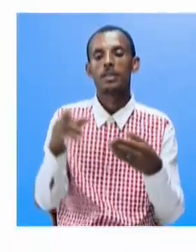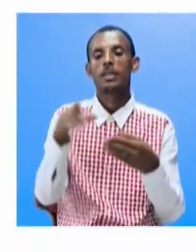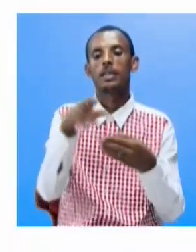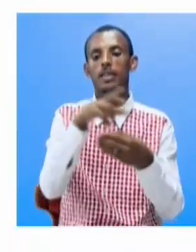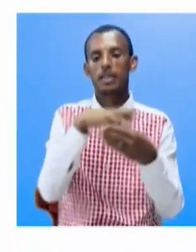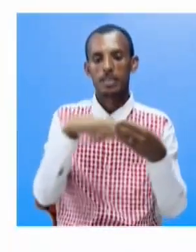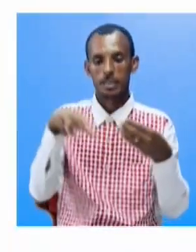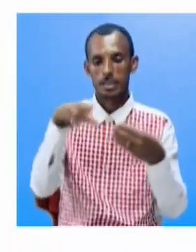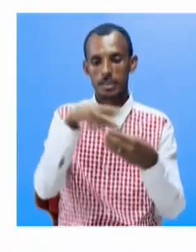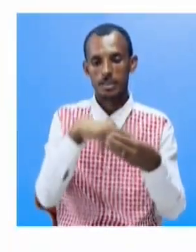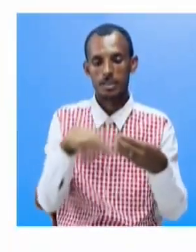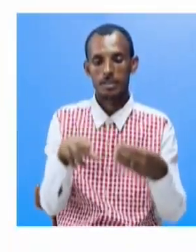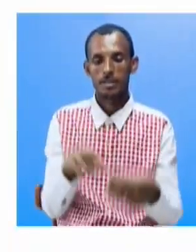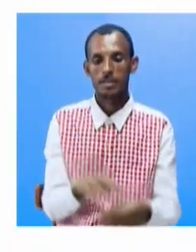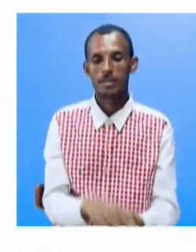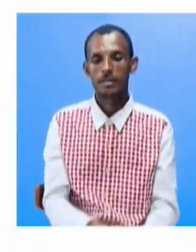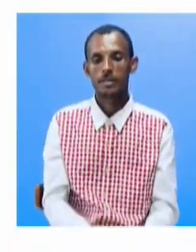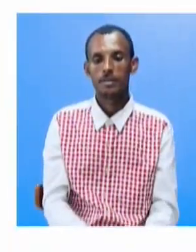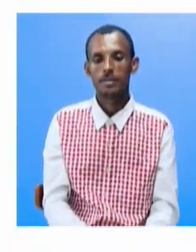perimeter